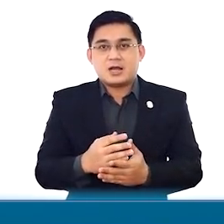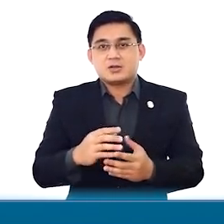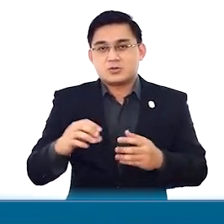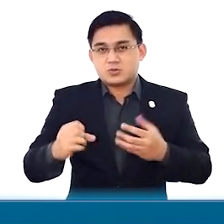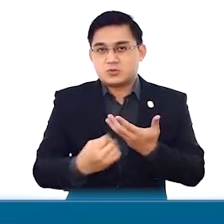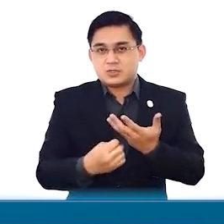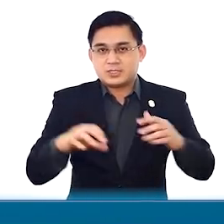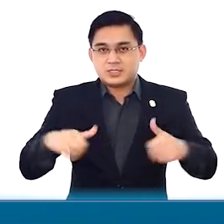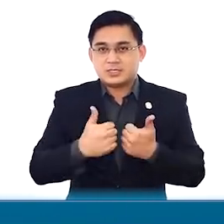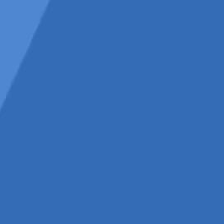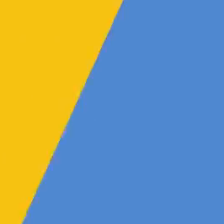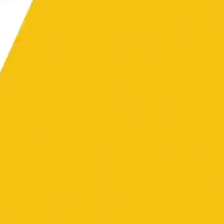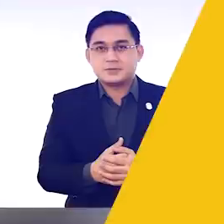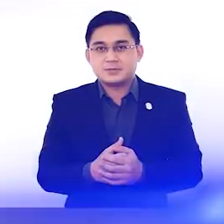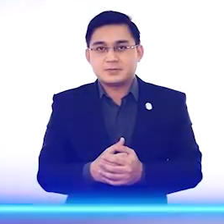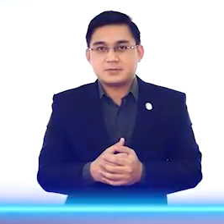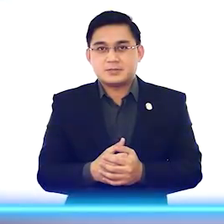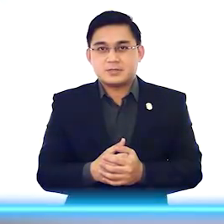cooking challenge.